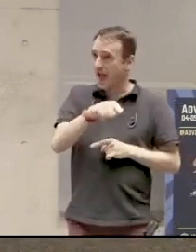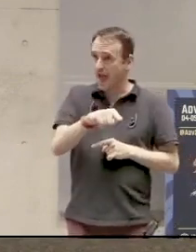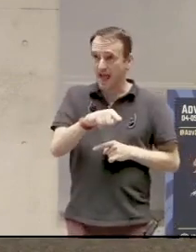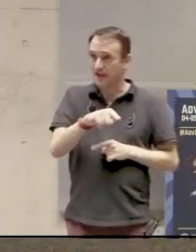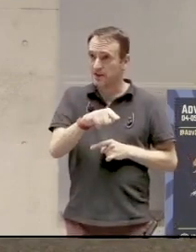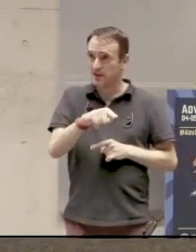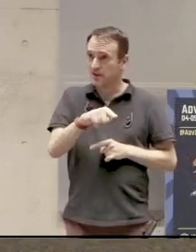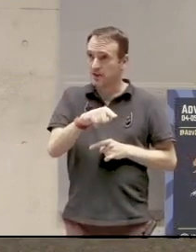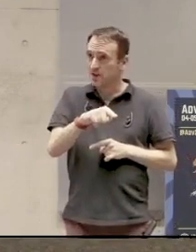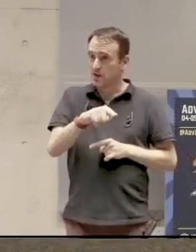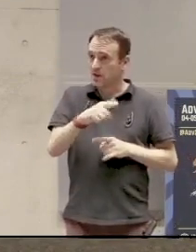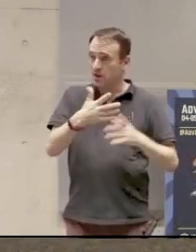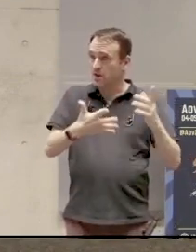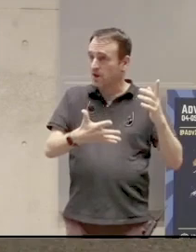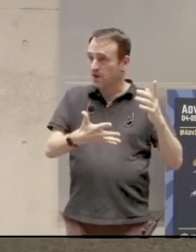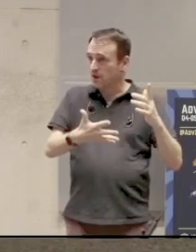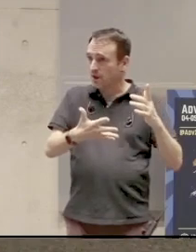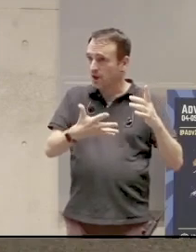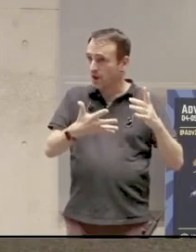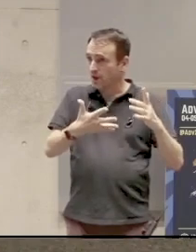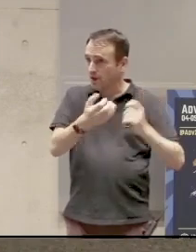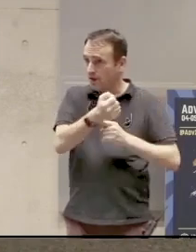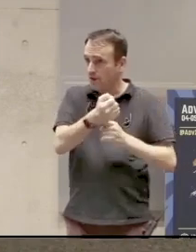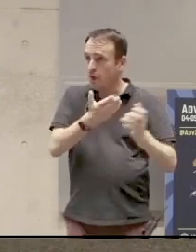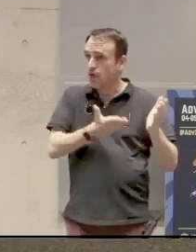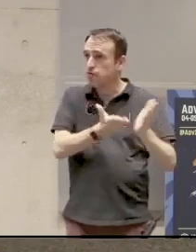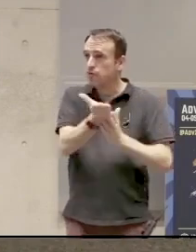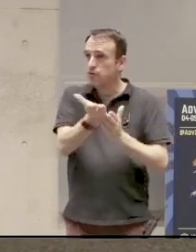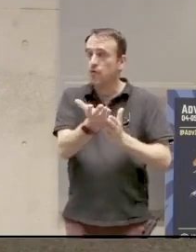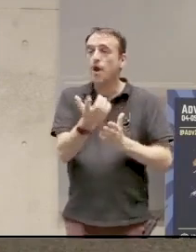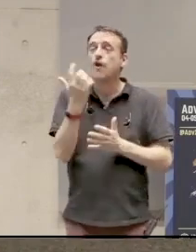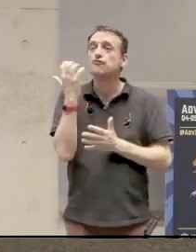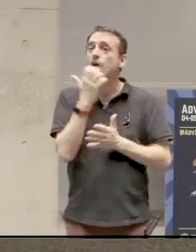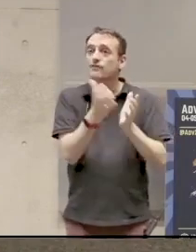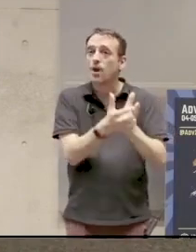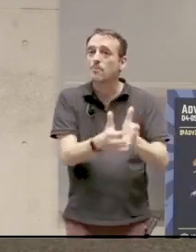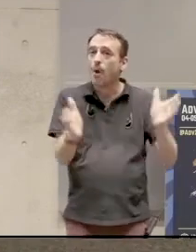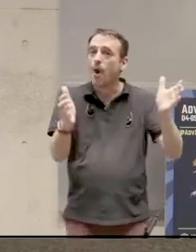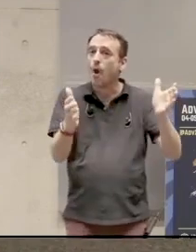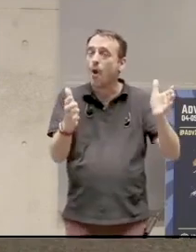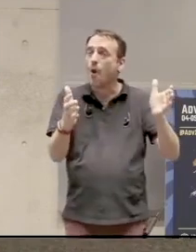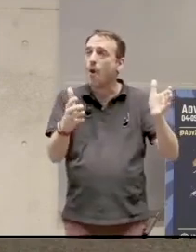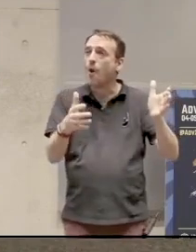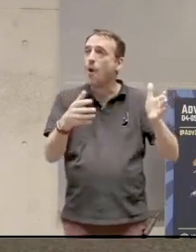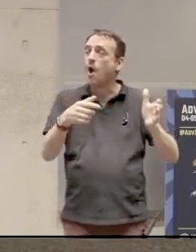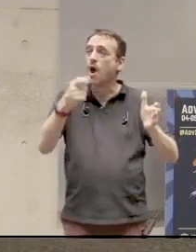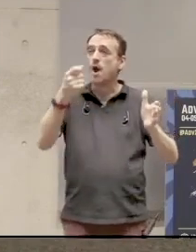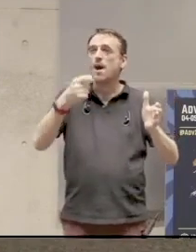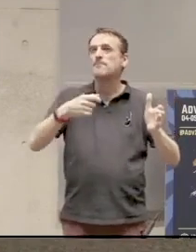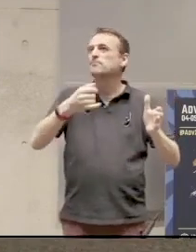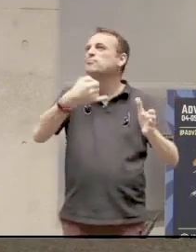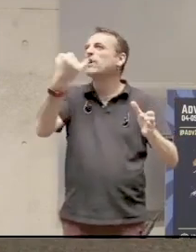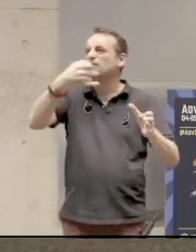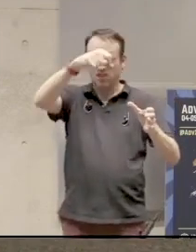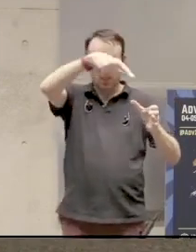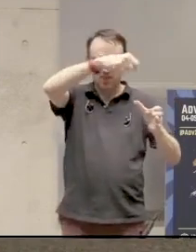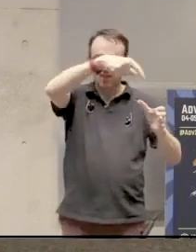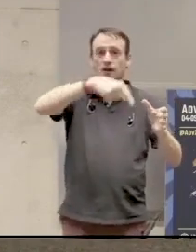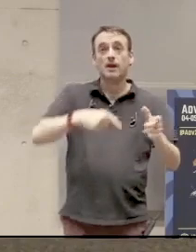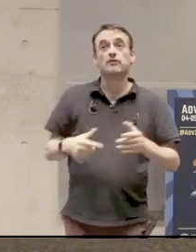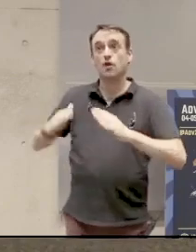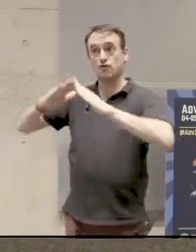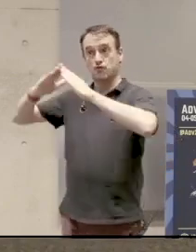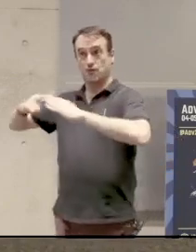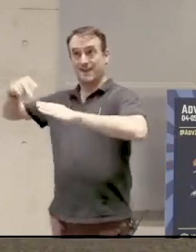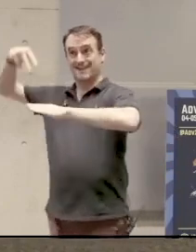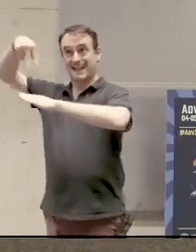game it with the poisoned rice ball. Basically, stand on a roof, throw the poisoned rice ball. It doesn't matter if your enemy is a